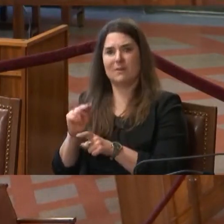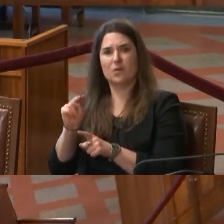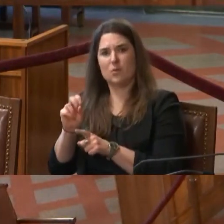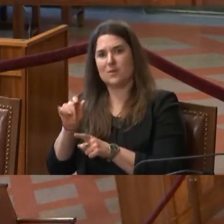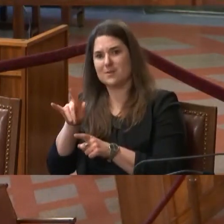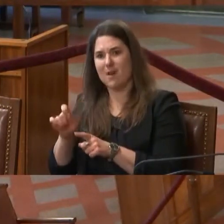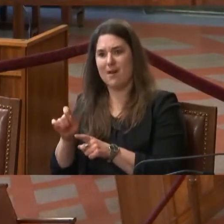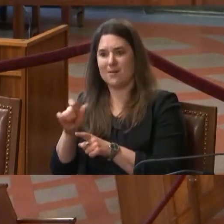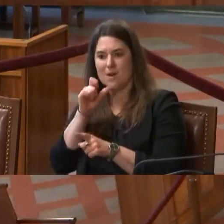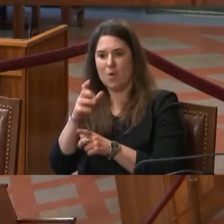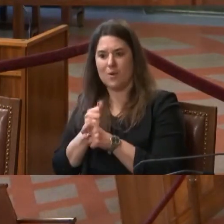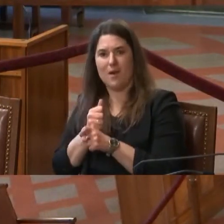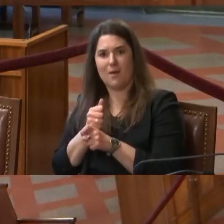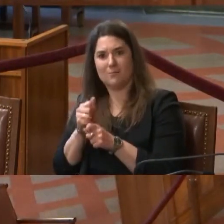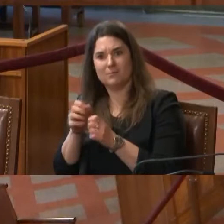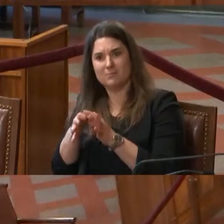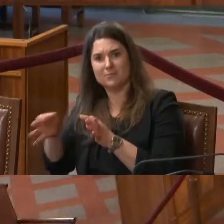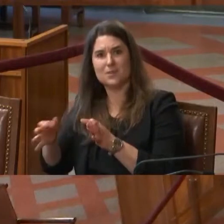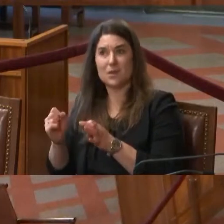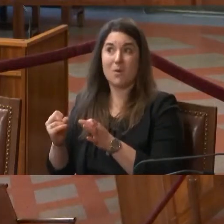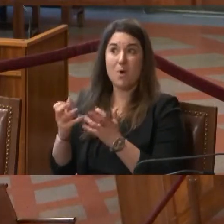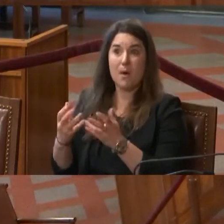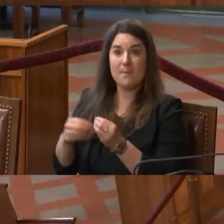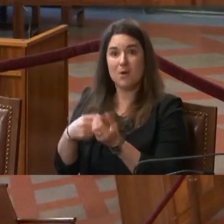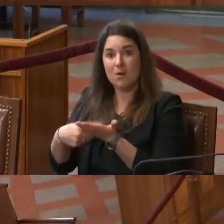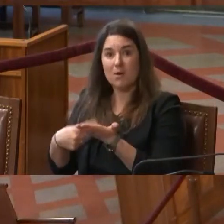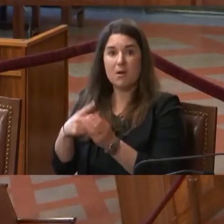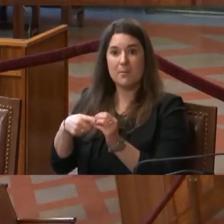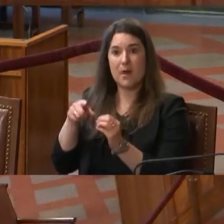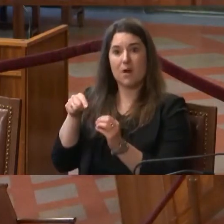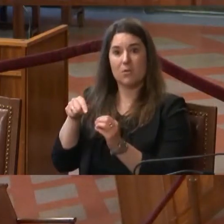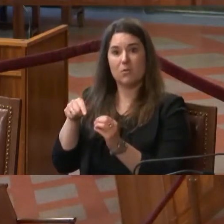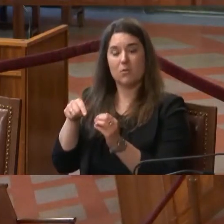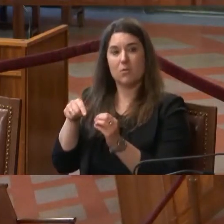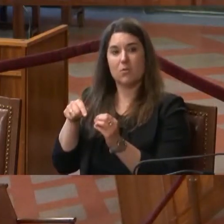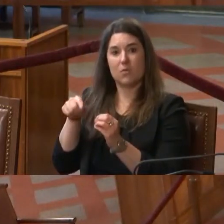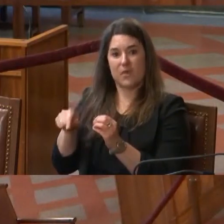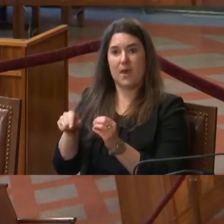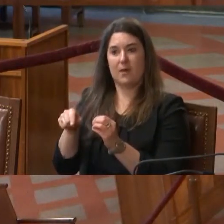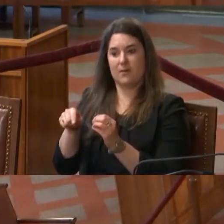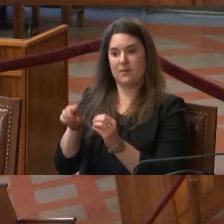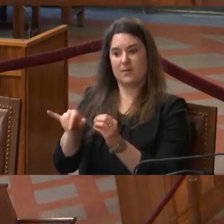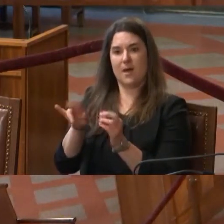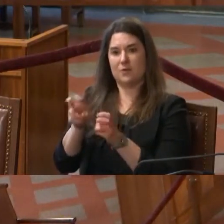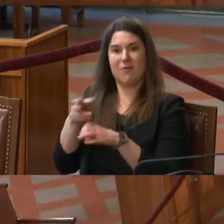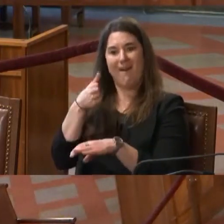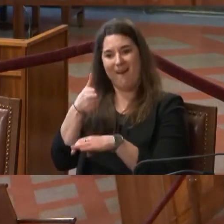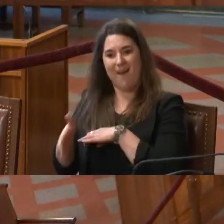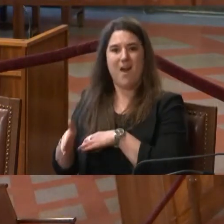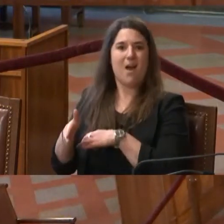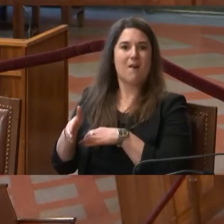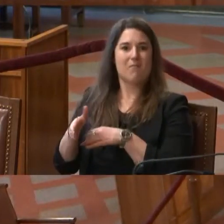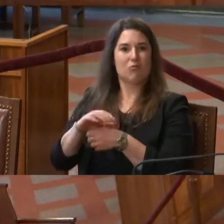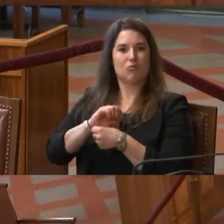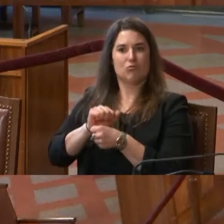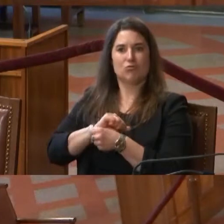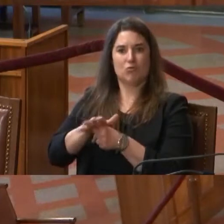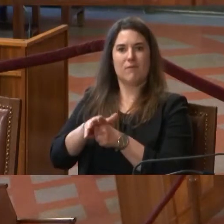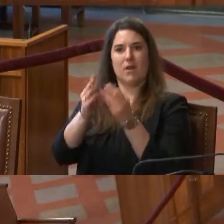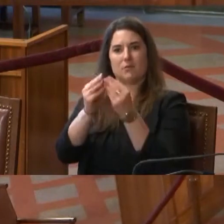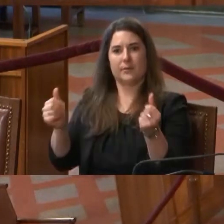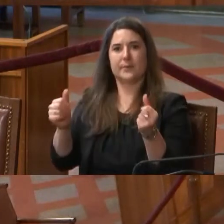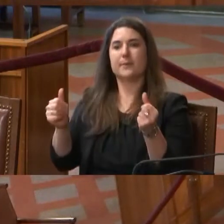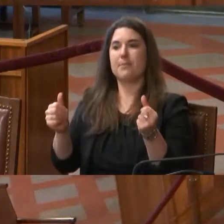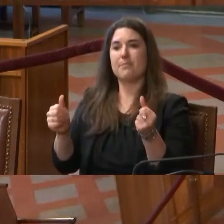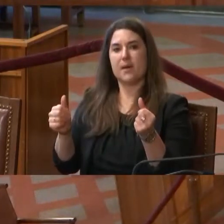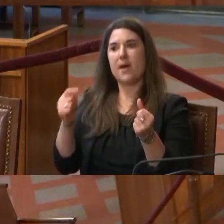And we'd like to make sure that we are. So I'd like to have some conversations about that after we all this goes, you know, settled down.